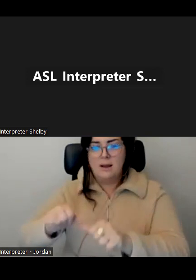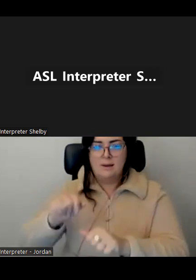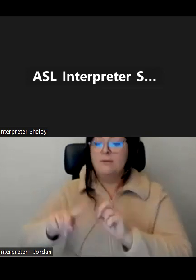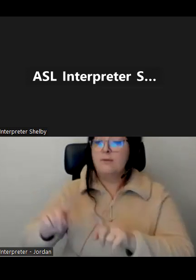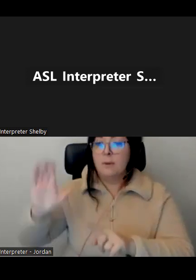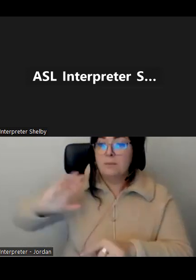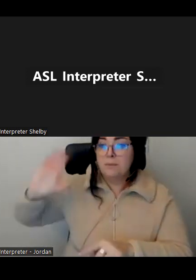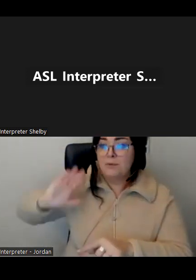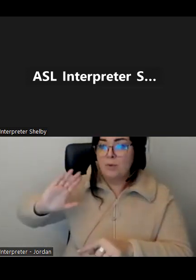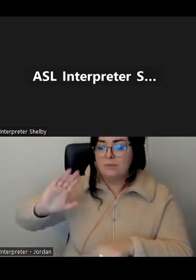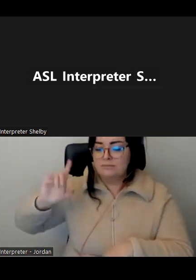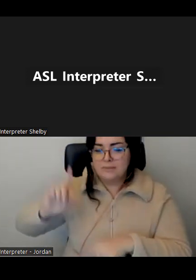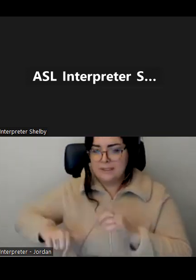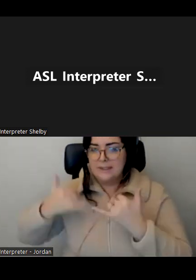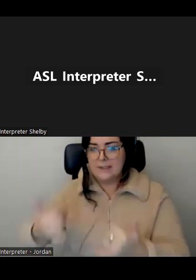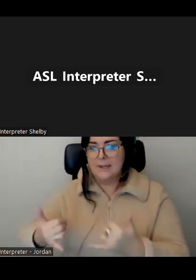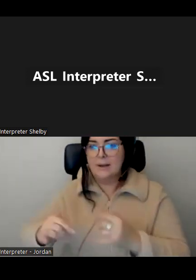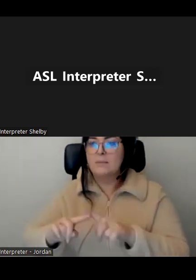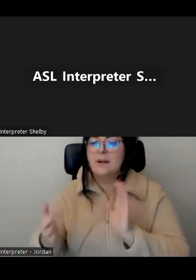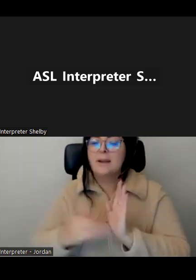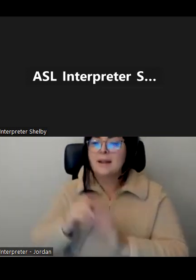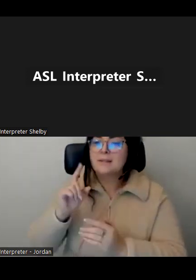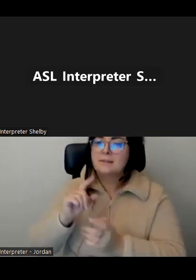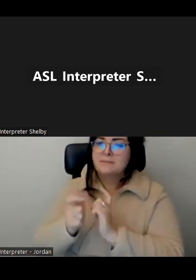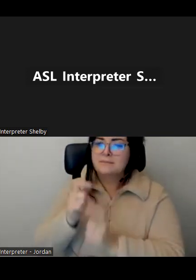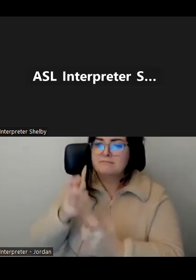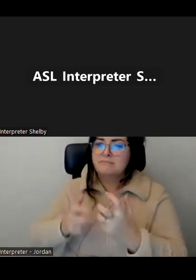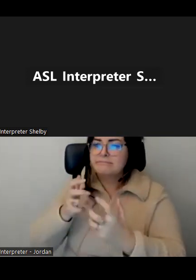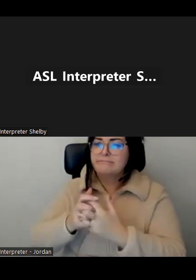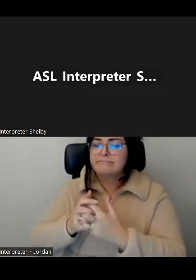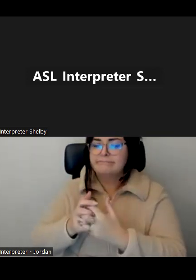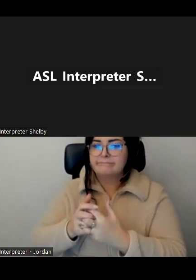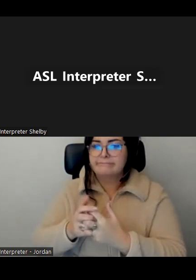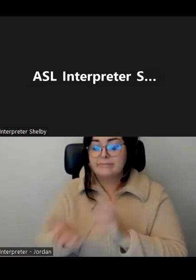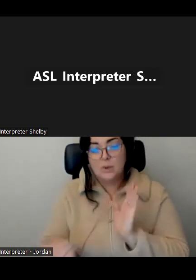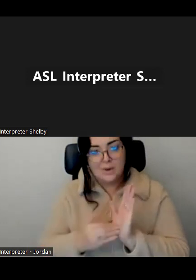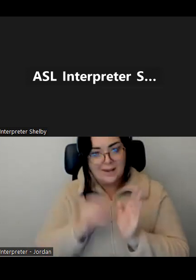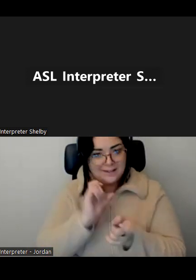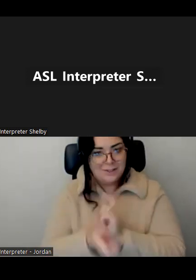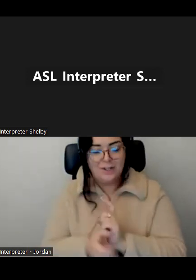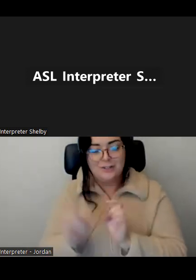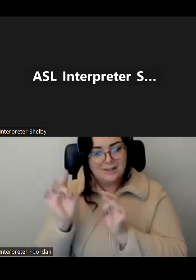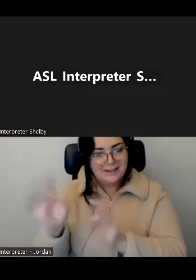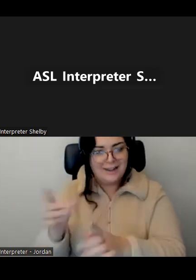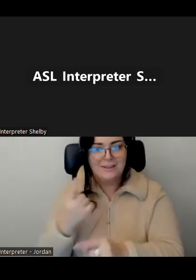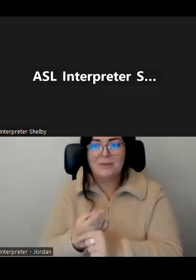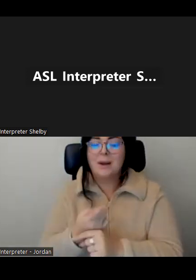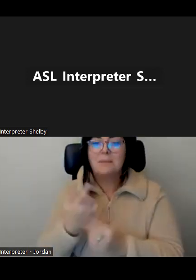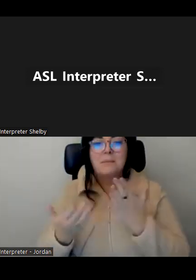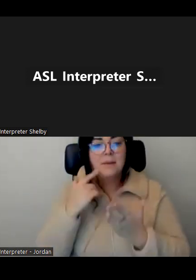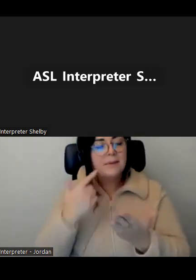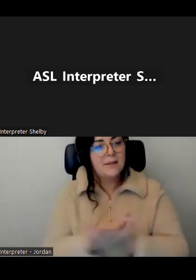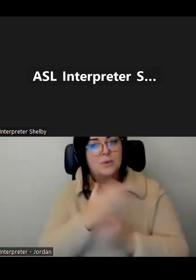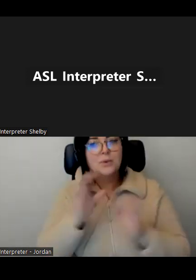But I'm learning that it's about adjusting, right? Change I don't like. So it's maybe trying out new activities. I